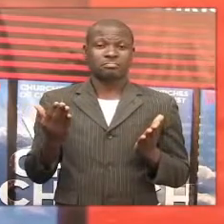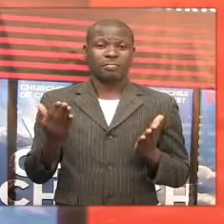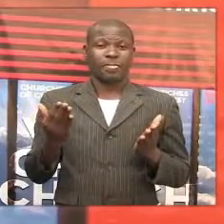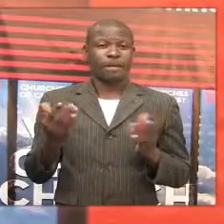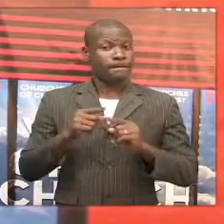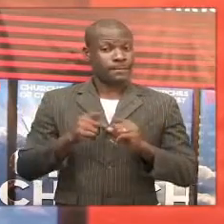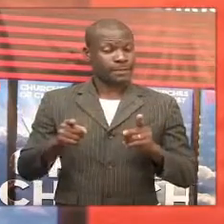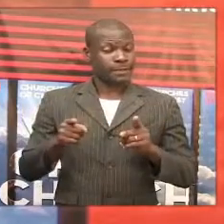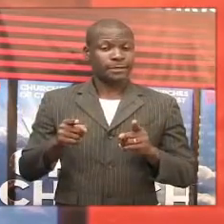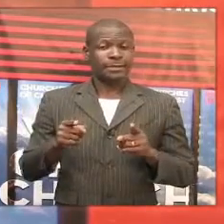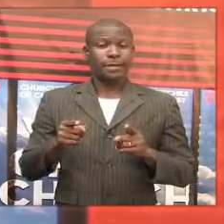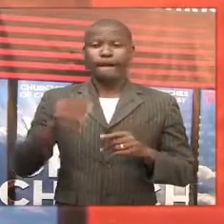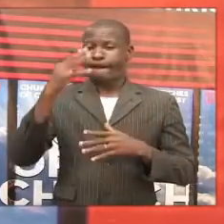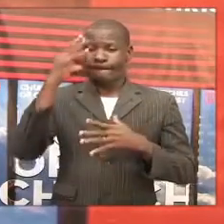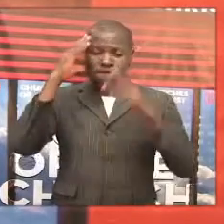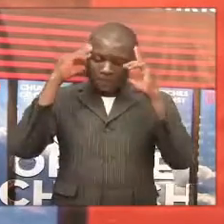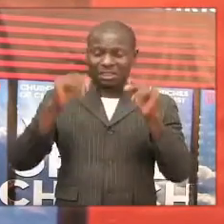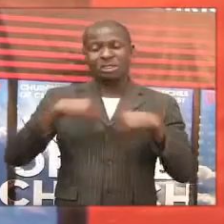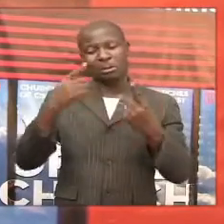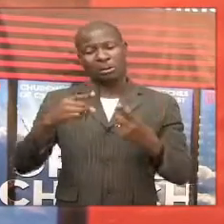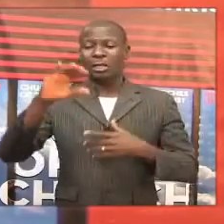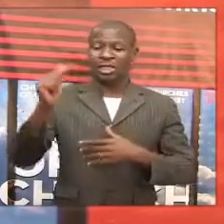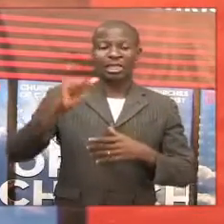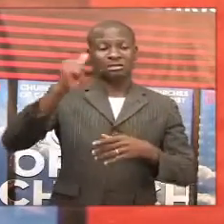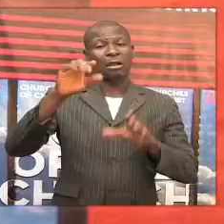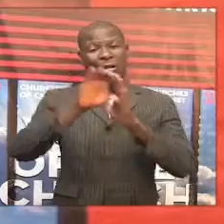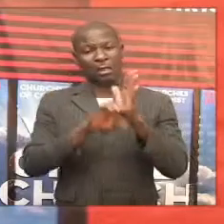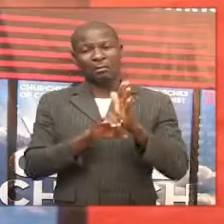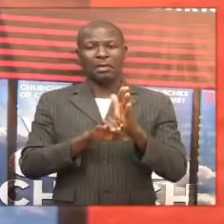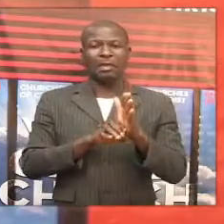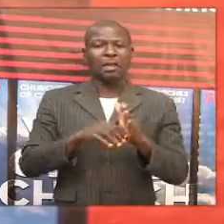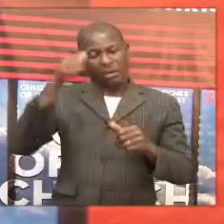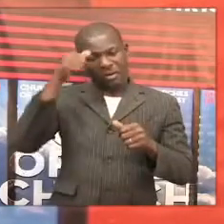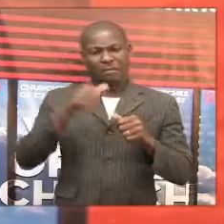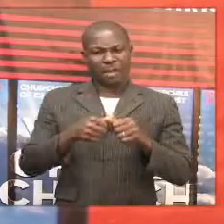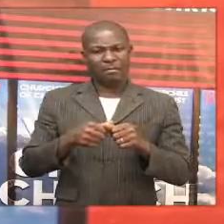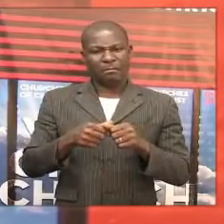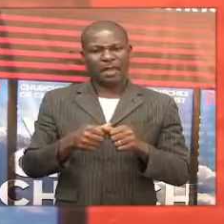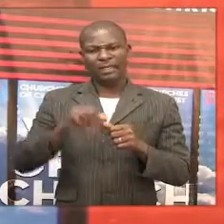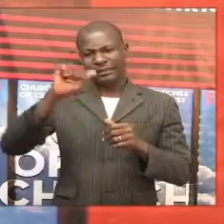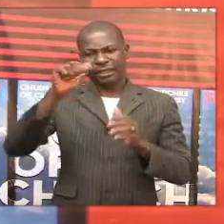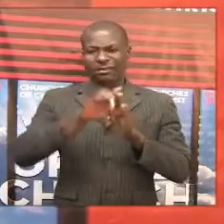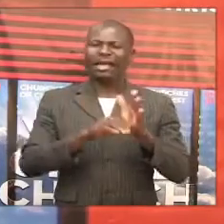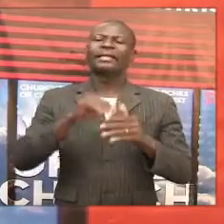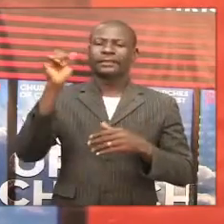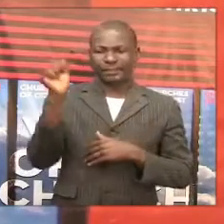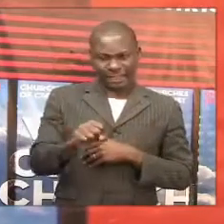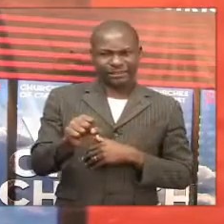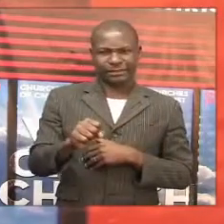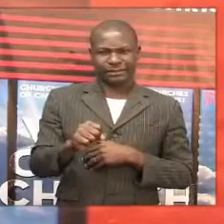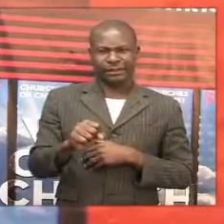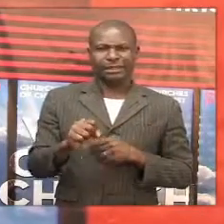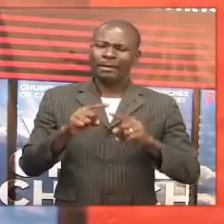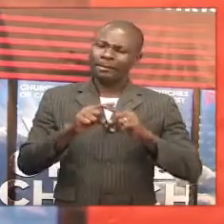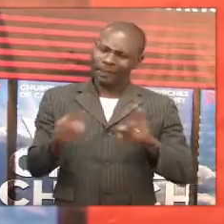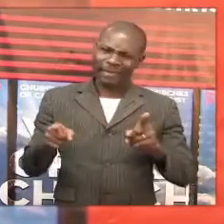ana Moses num kra kwaji mransem du no na kai homeda na no kronkron na ewum ade se an na mmom bi sa